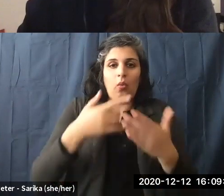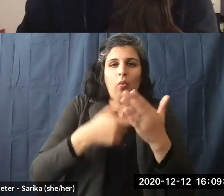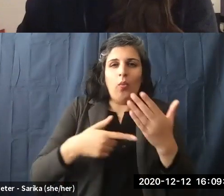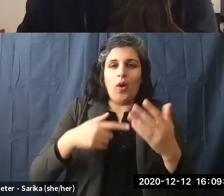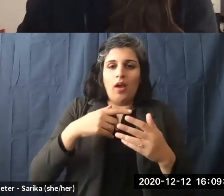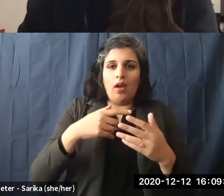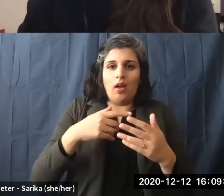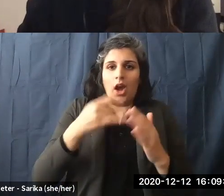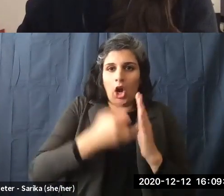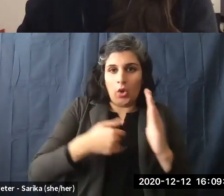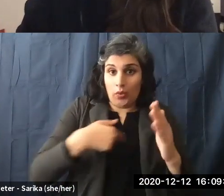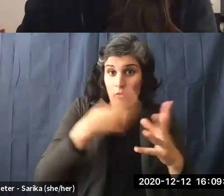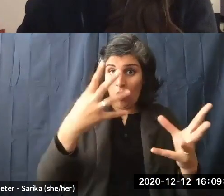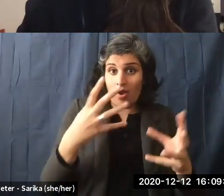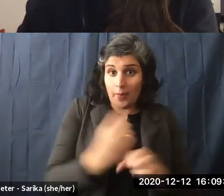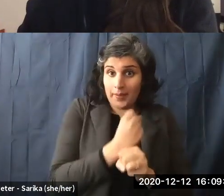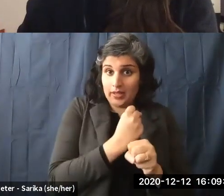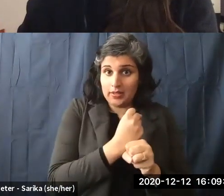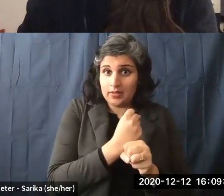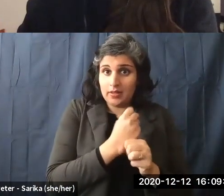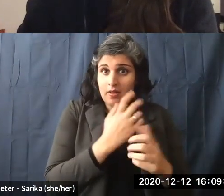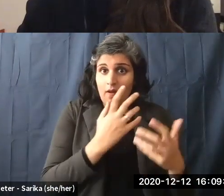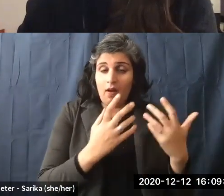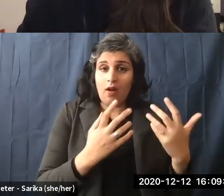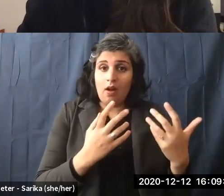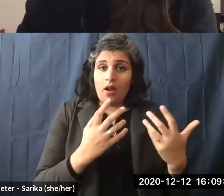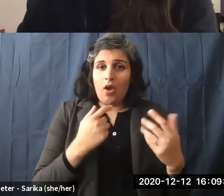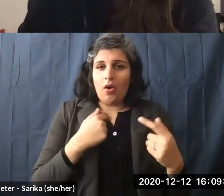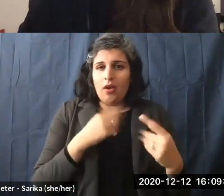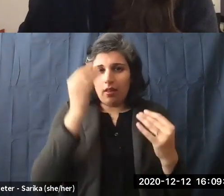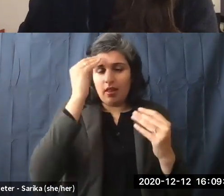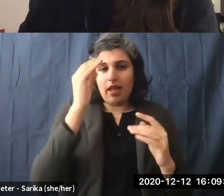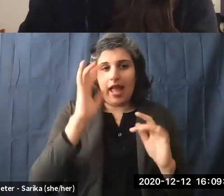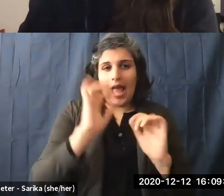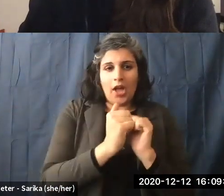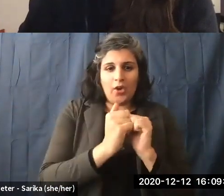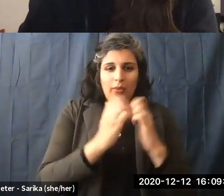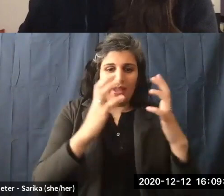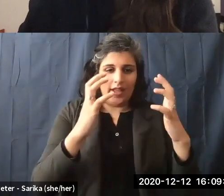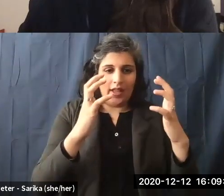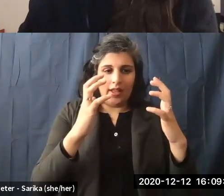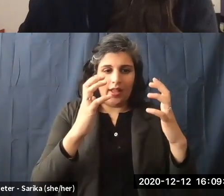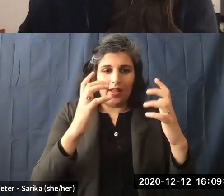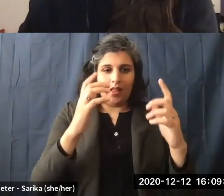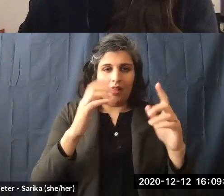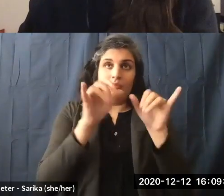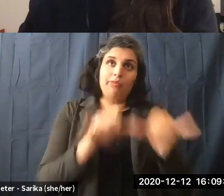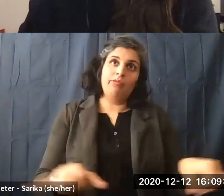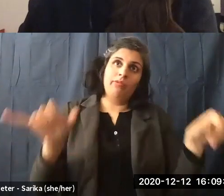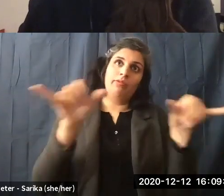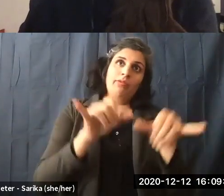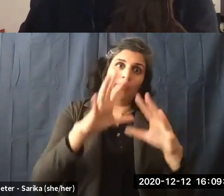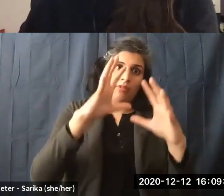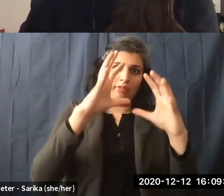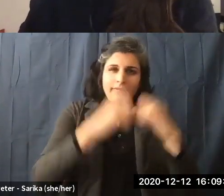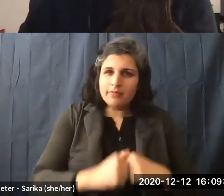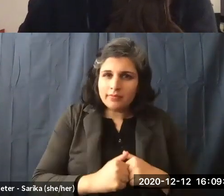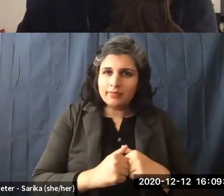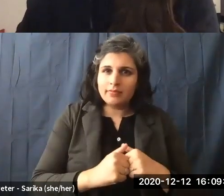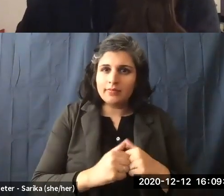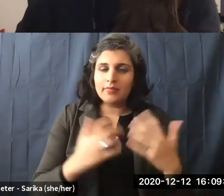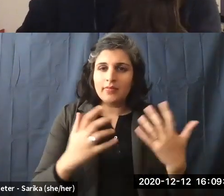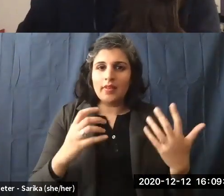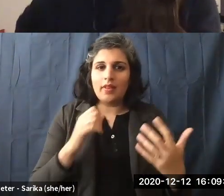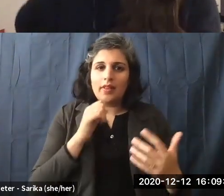we are trying to, to think how to undo these canons. And in many, not to sound again,